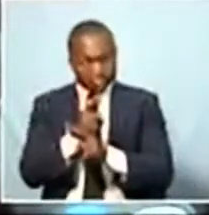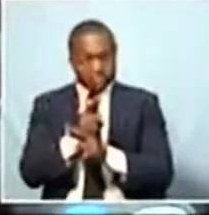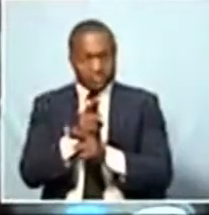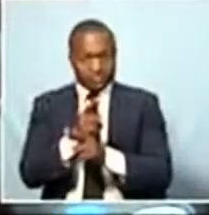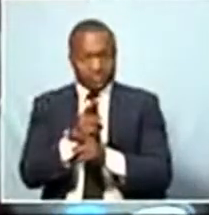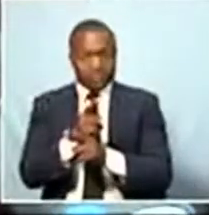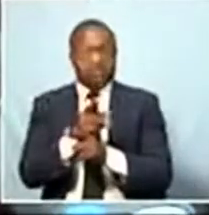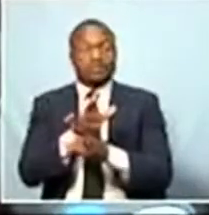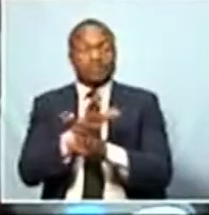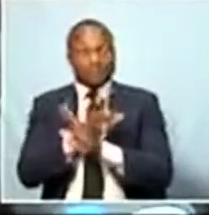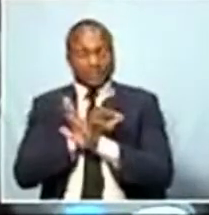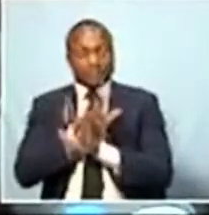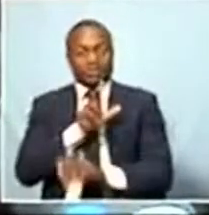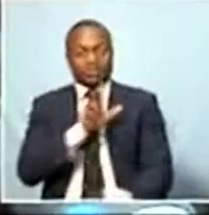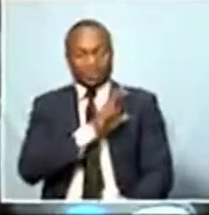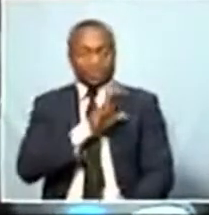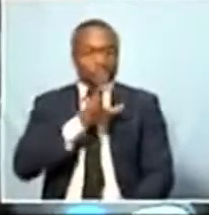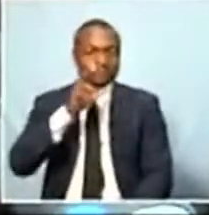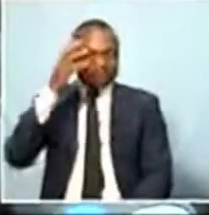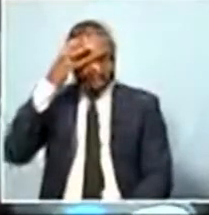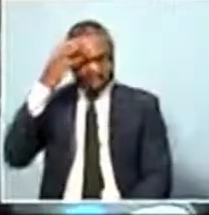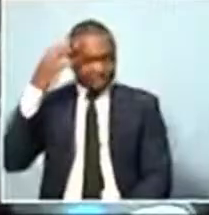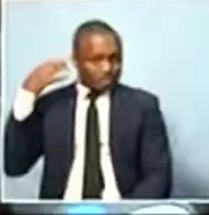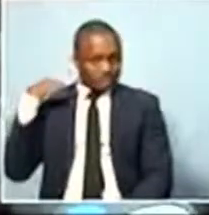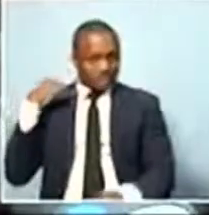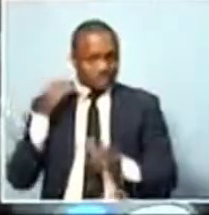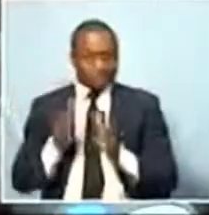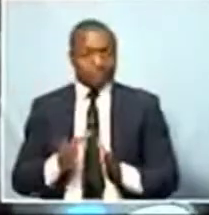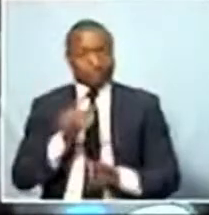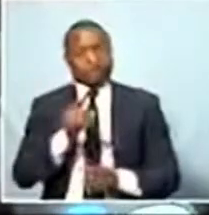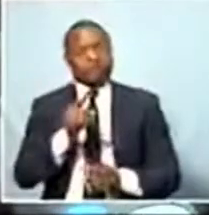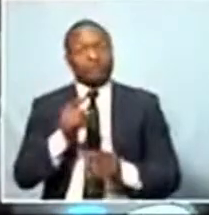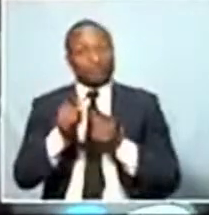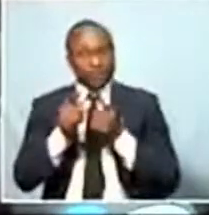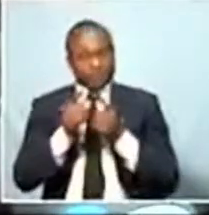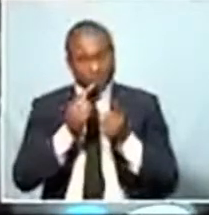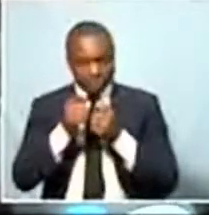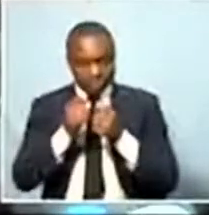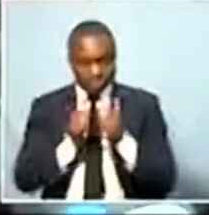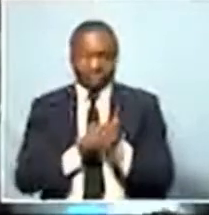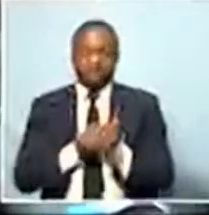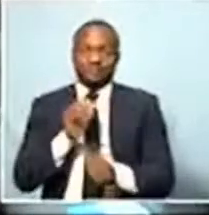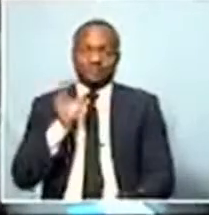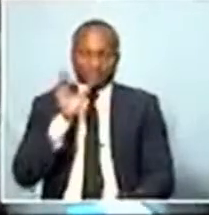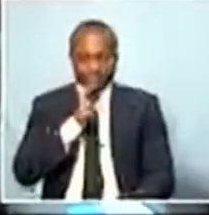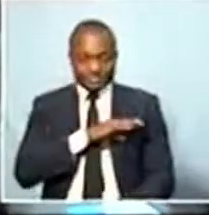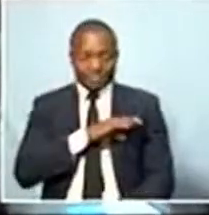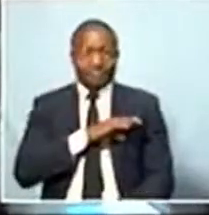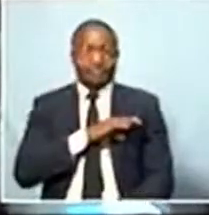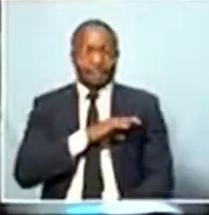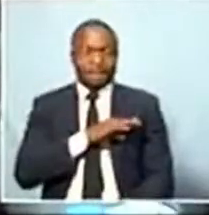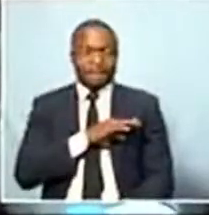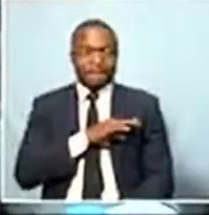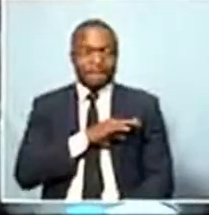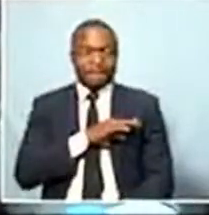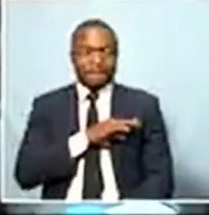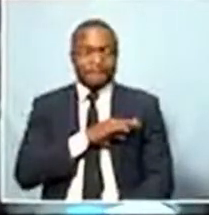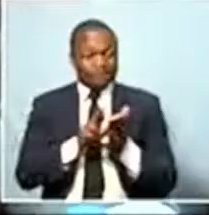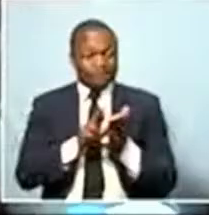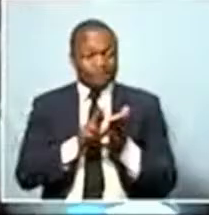the Zambia Police Service, which you have alluded that they come to you